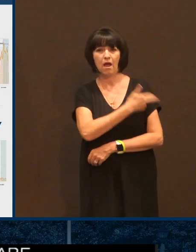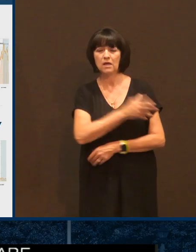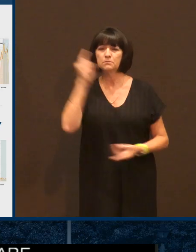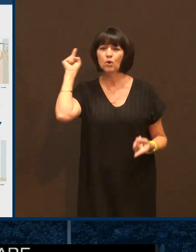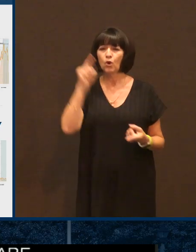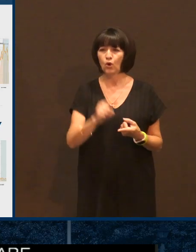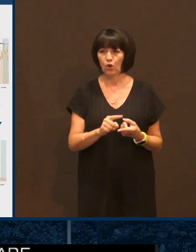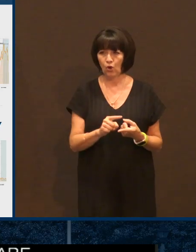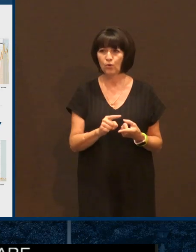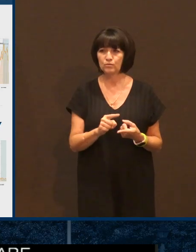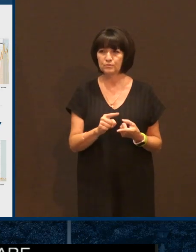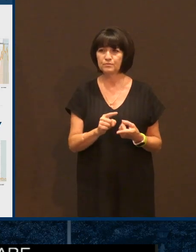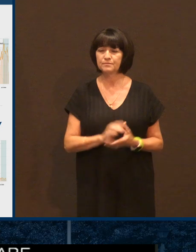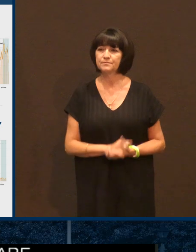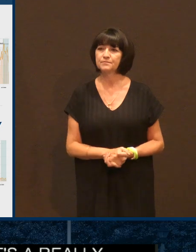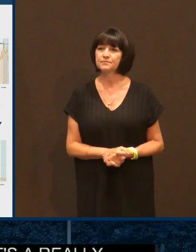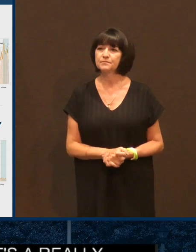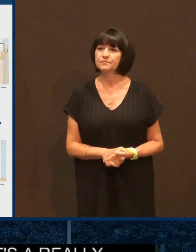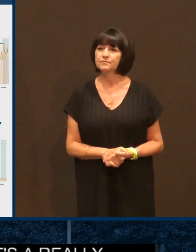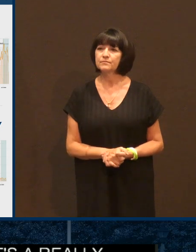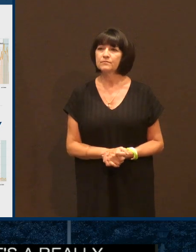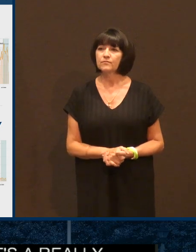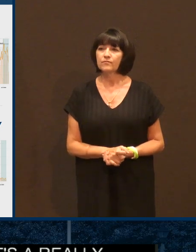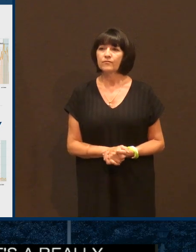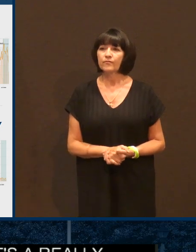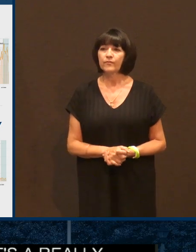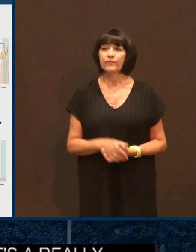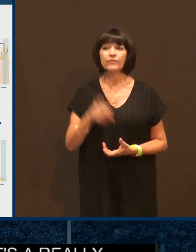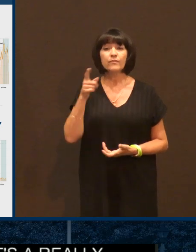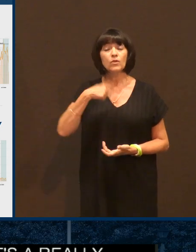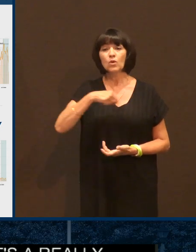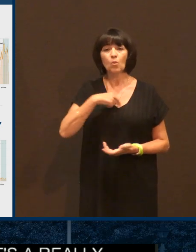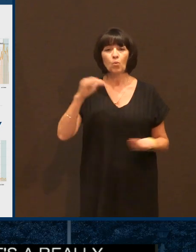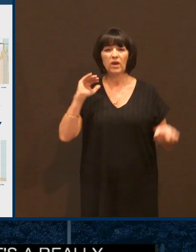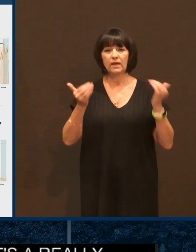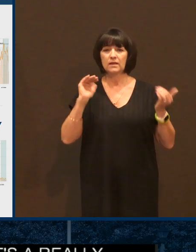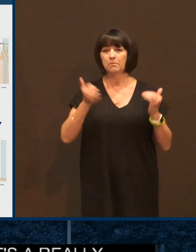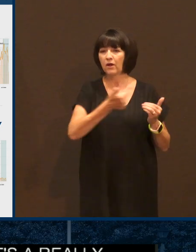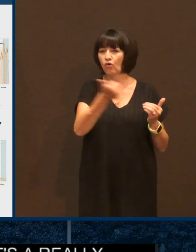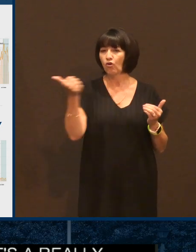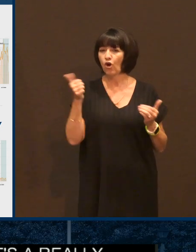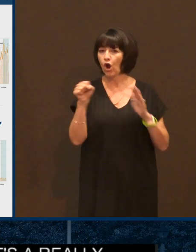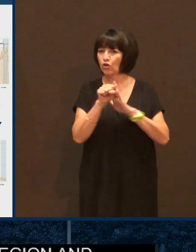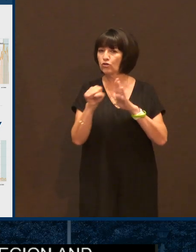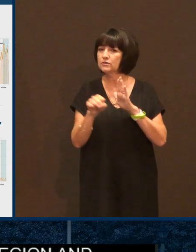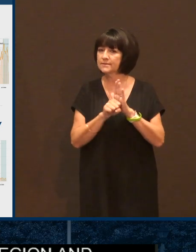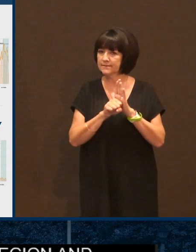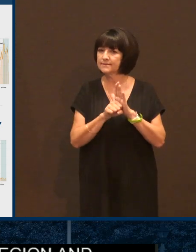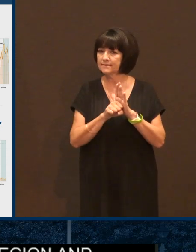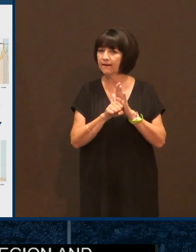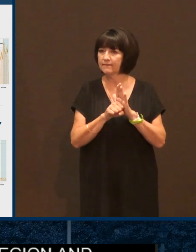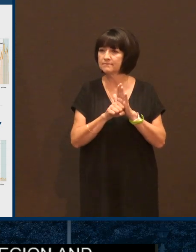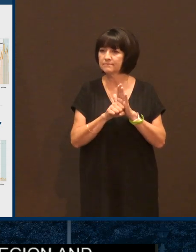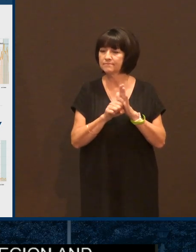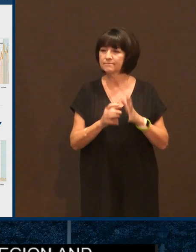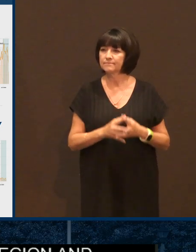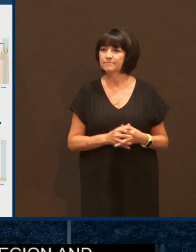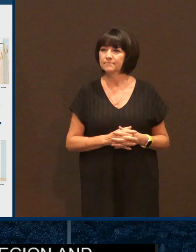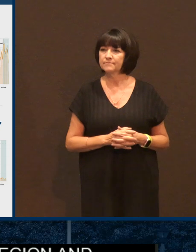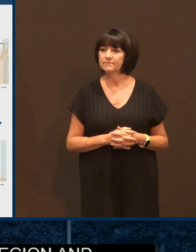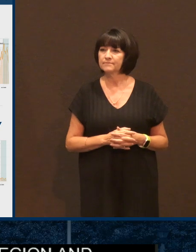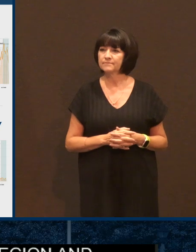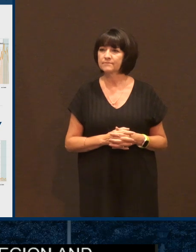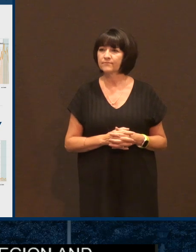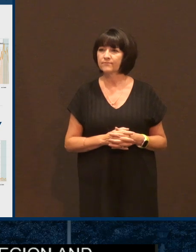Another comparison with states in our region and some of these states that have really seen the dramatic increase, you